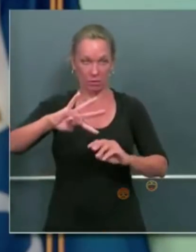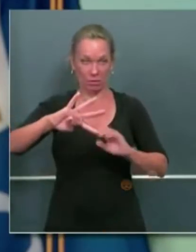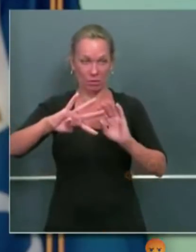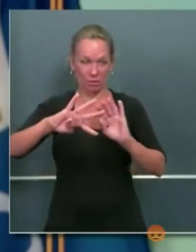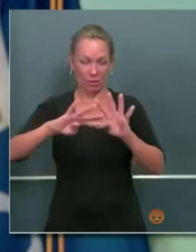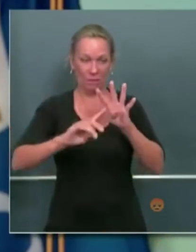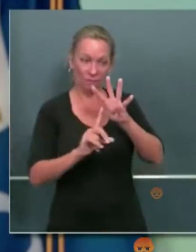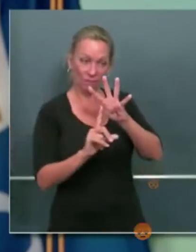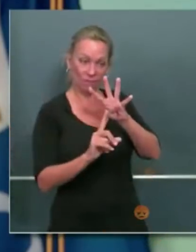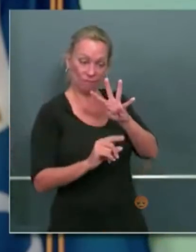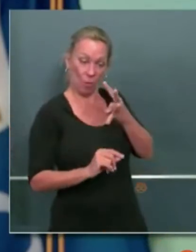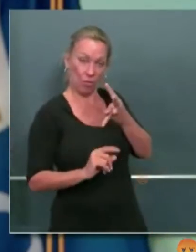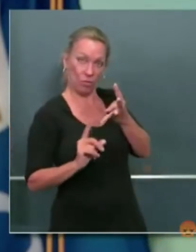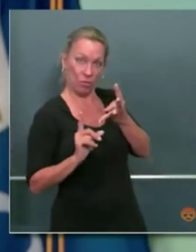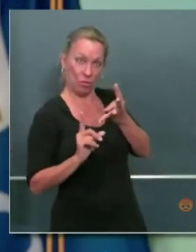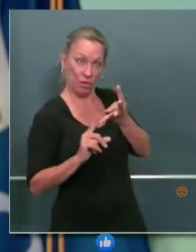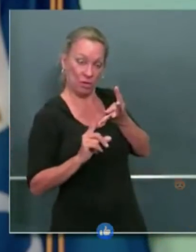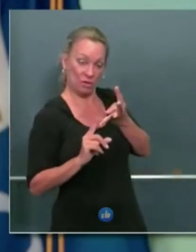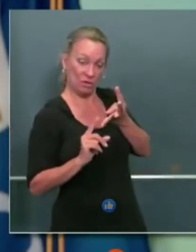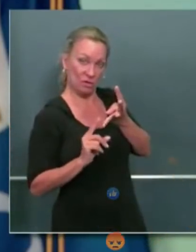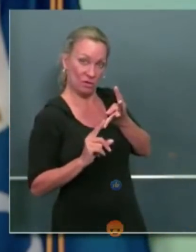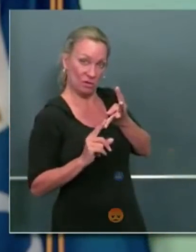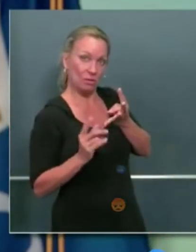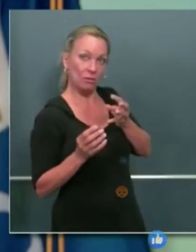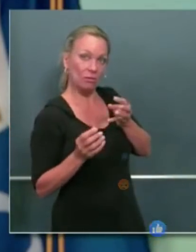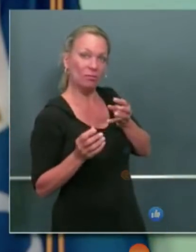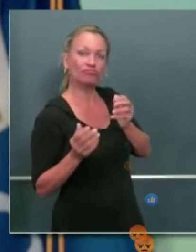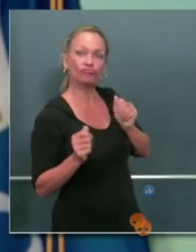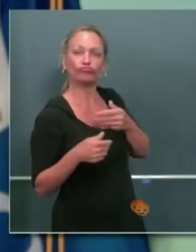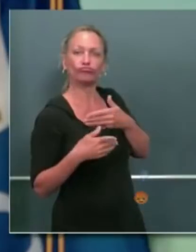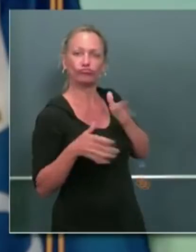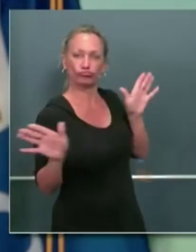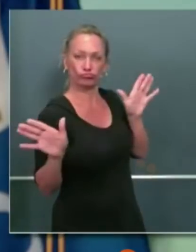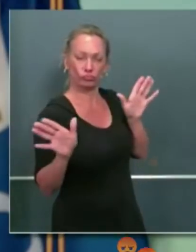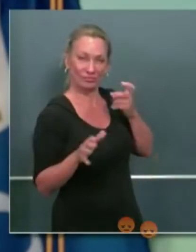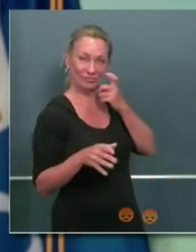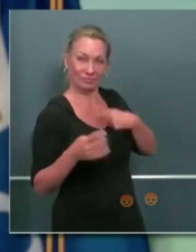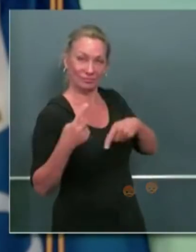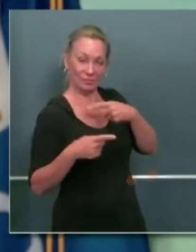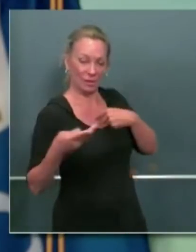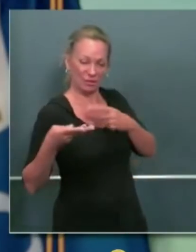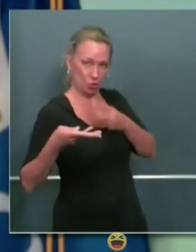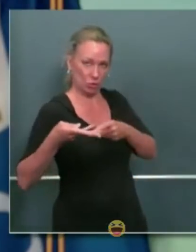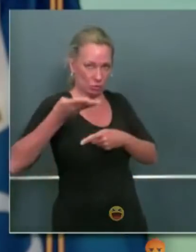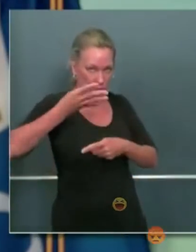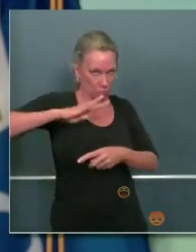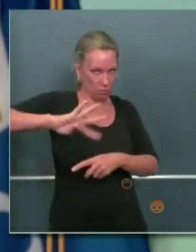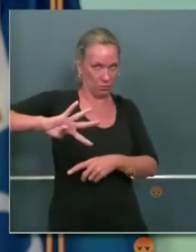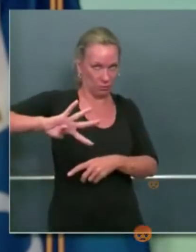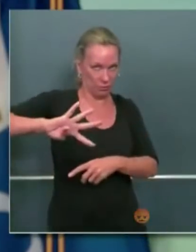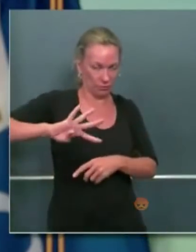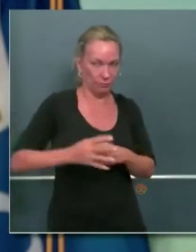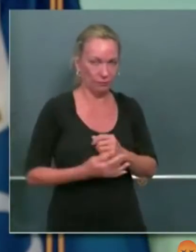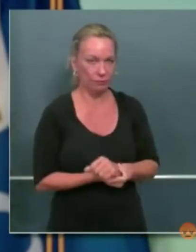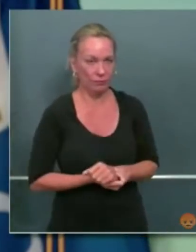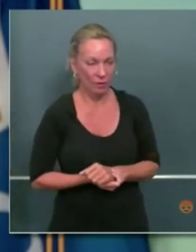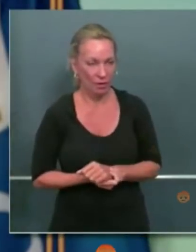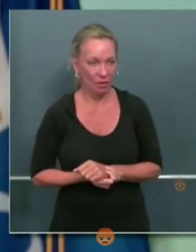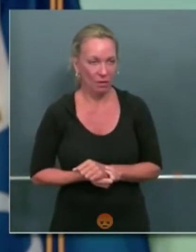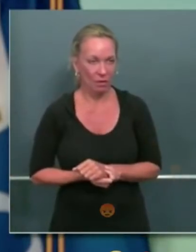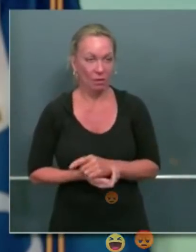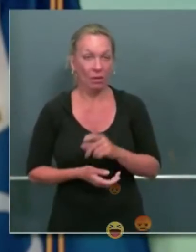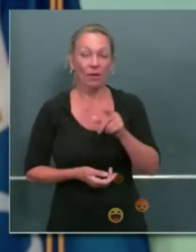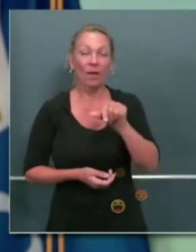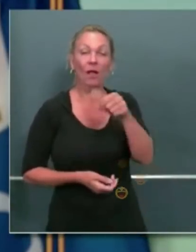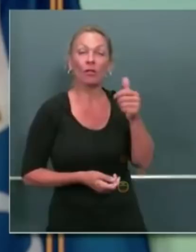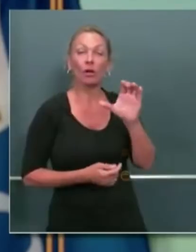allowed, even through that attestation process, to move in to that 4th phase. But people are pacing in and through Thống đốc